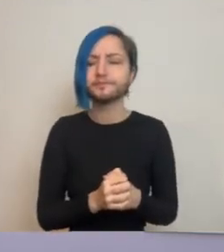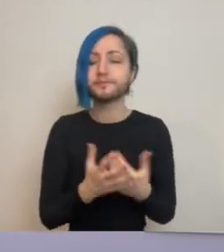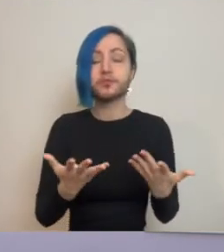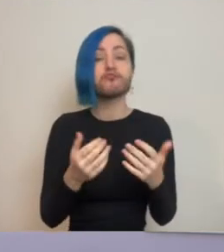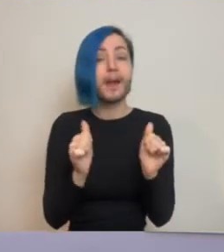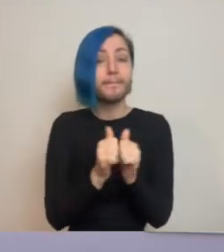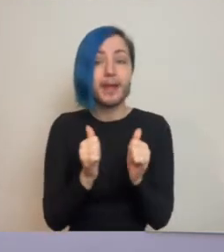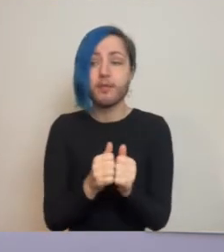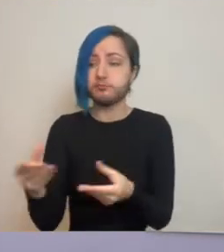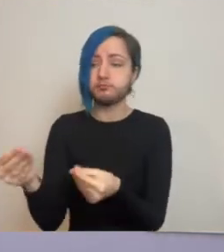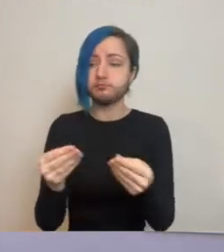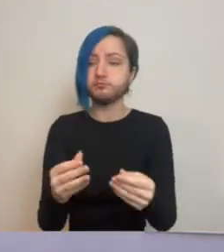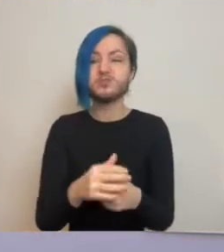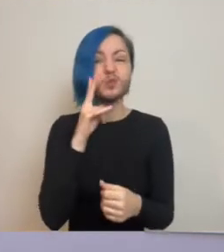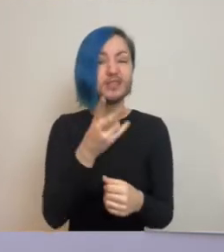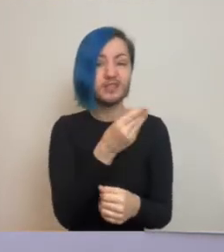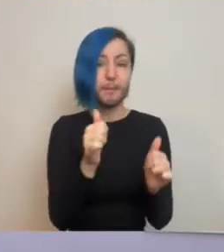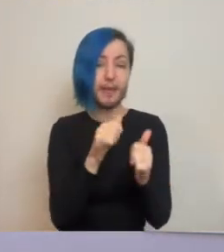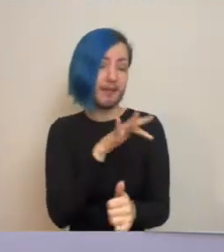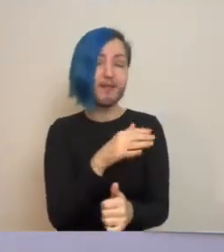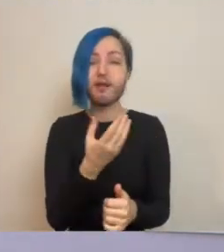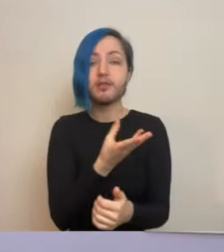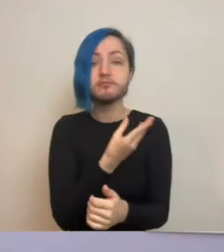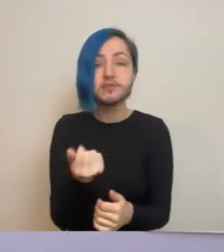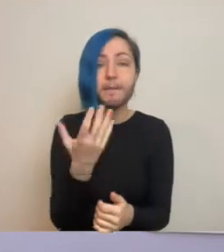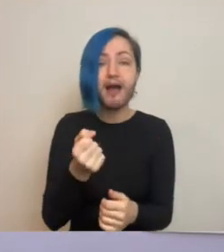here that I prepared earlier. I have some elements